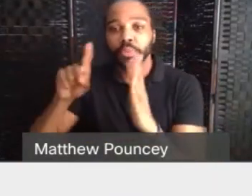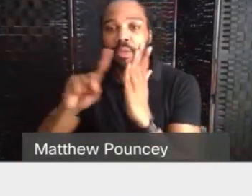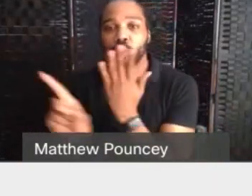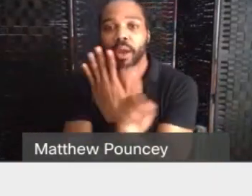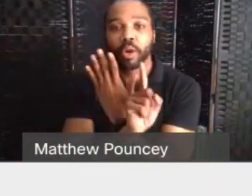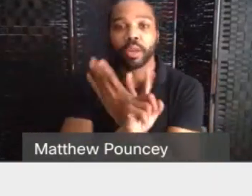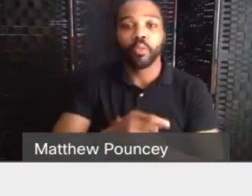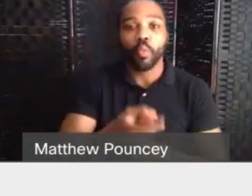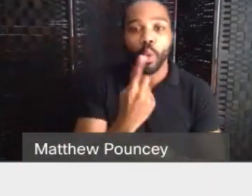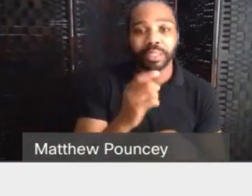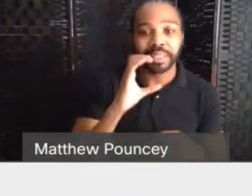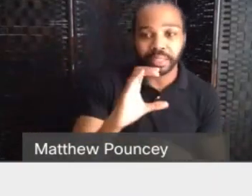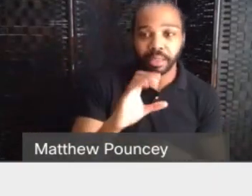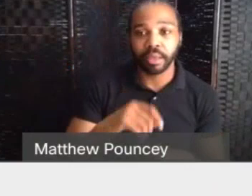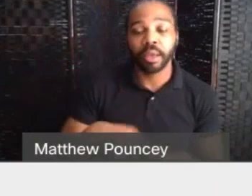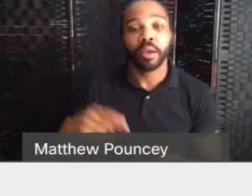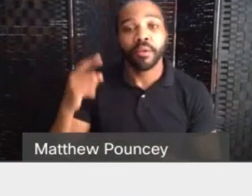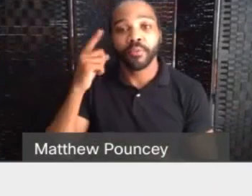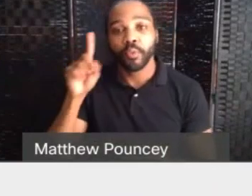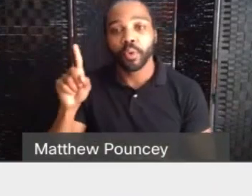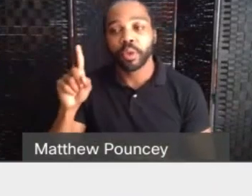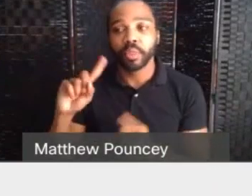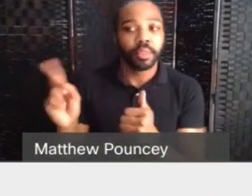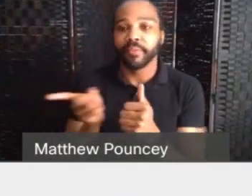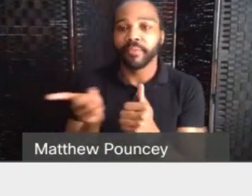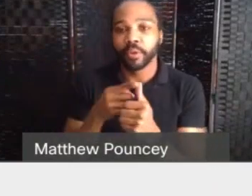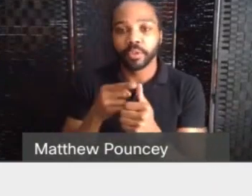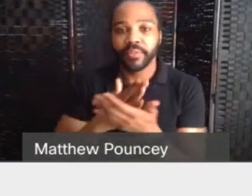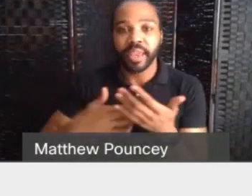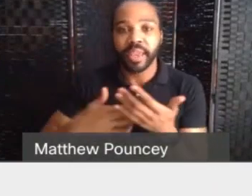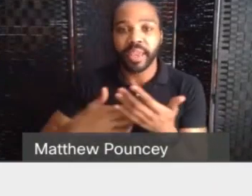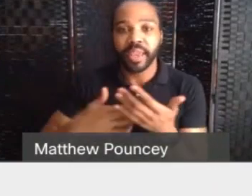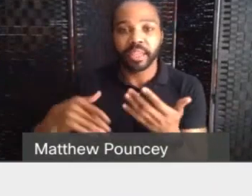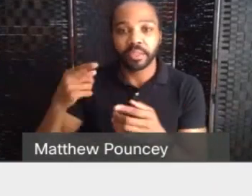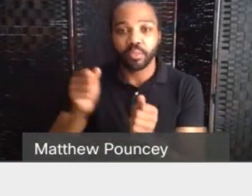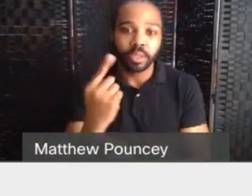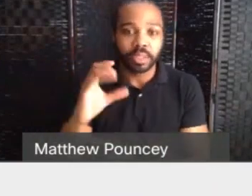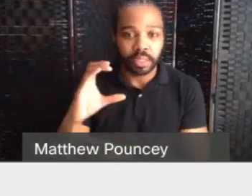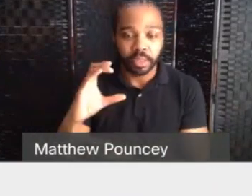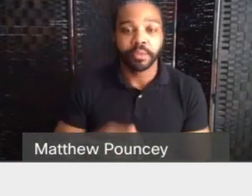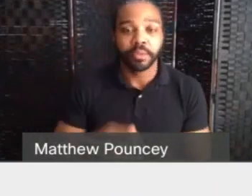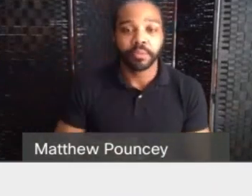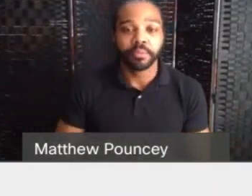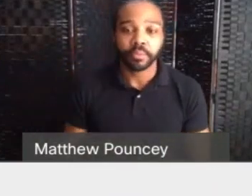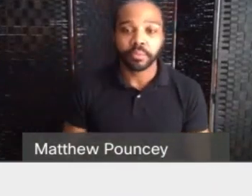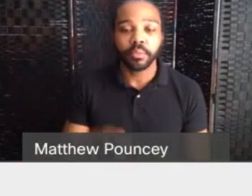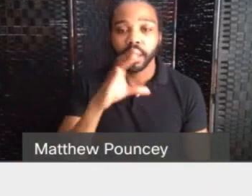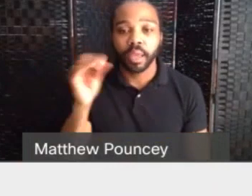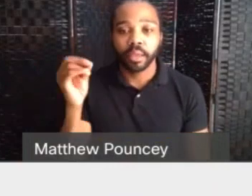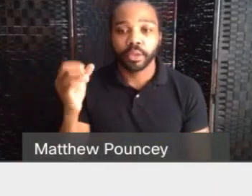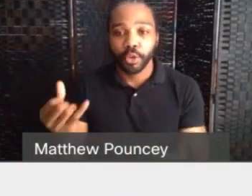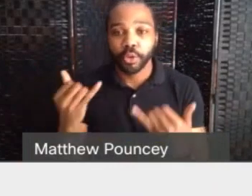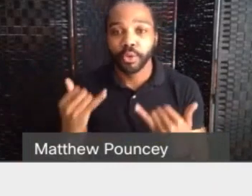1C in the first phase that rolls out of 1C. And we are currently